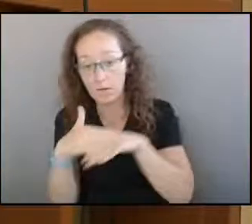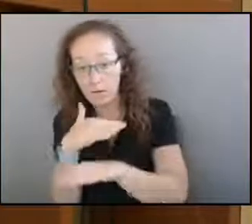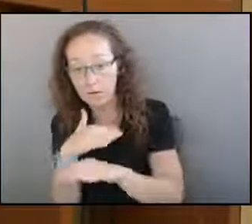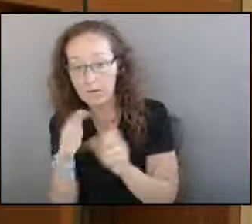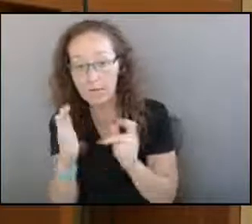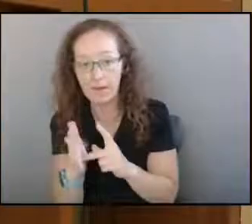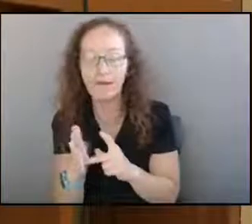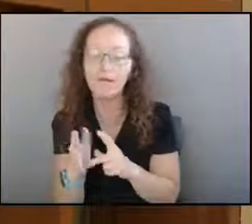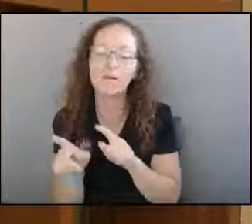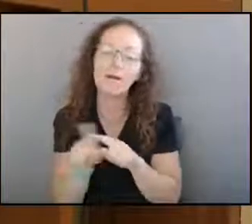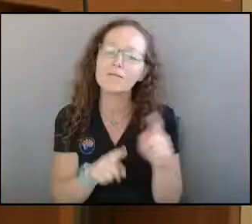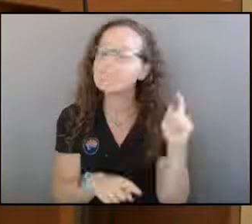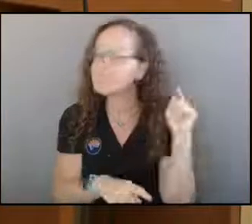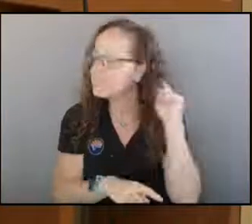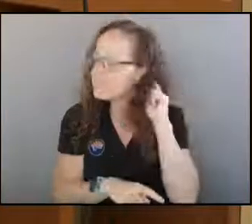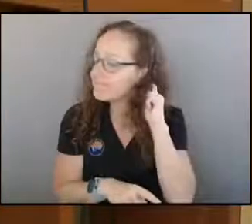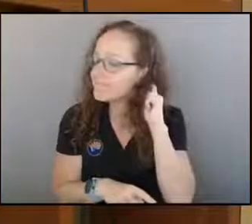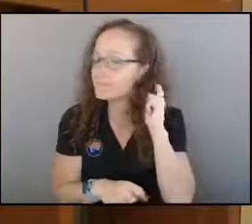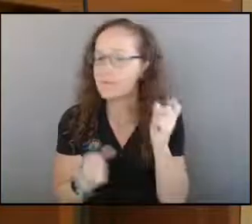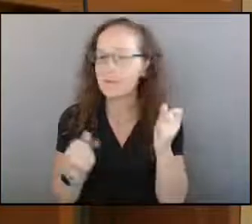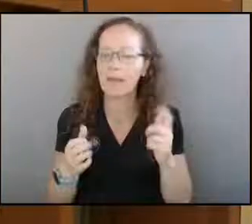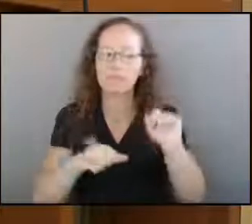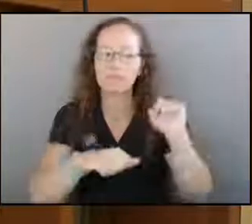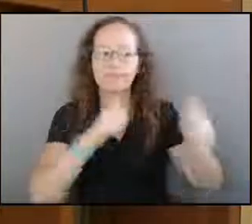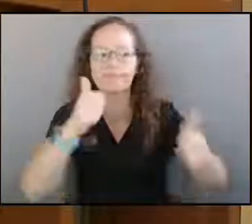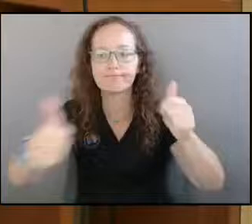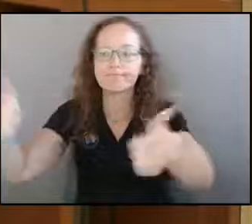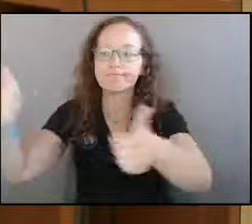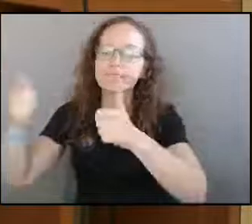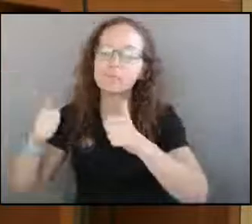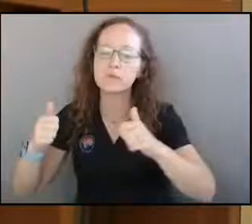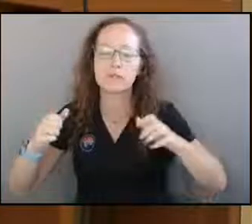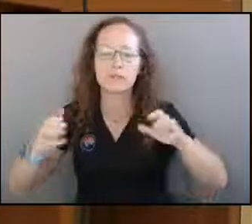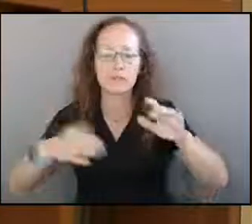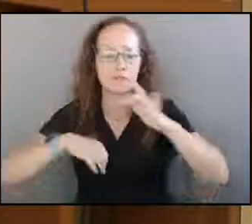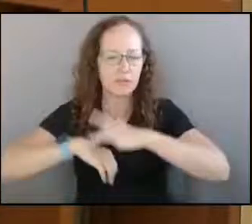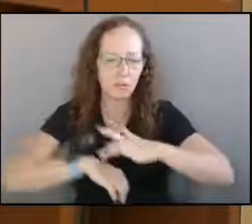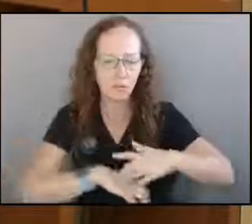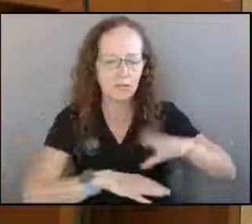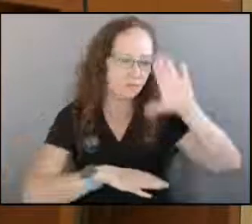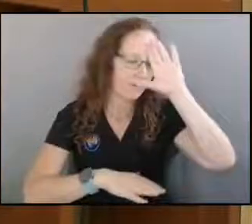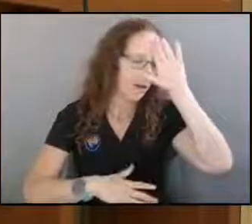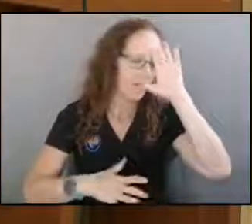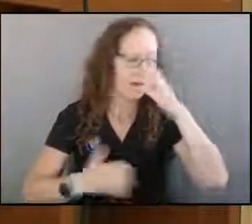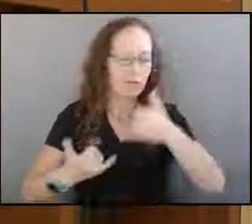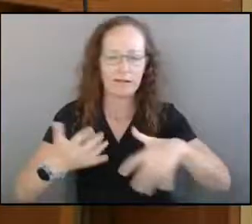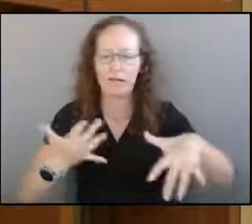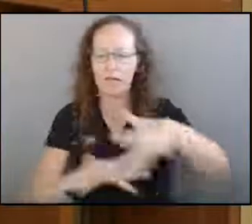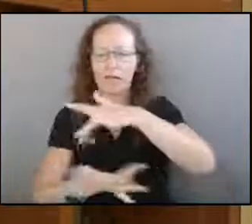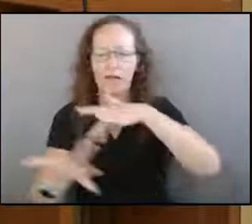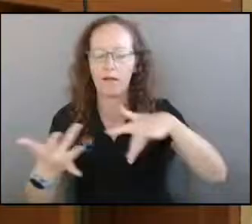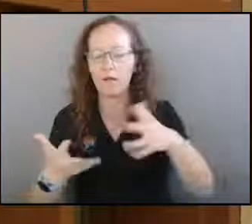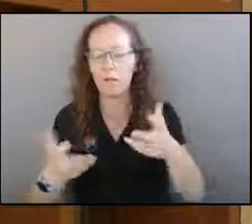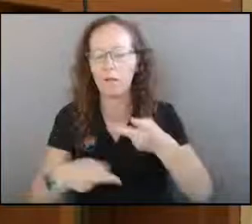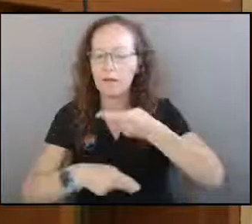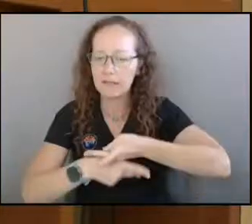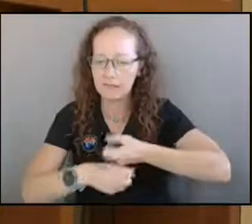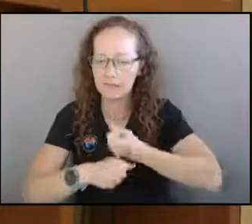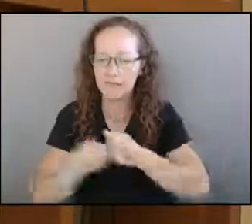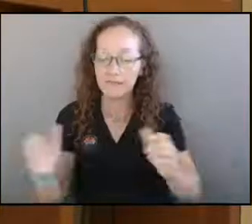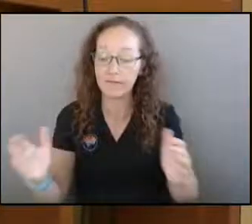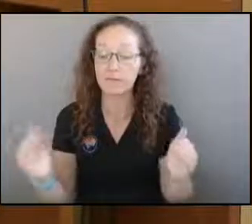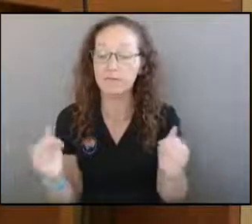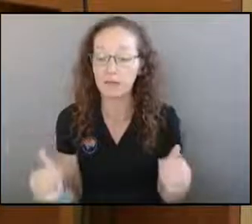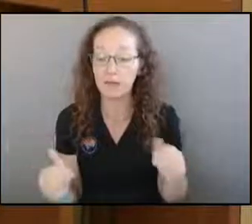mindful of all the apparatus and firefighters that are still in the area. We want to keep everybody safe. And up next, I'm going to bring up